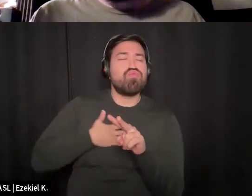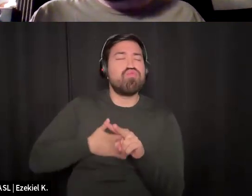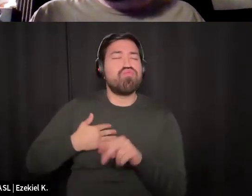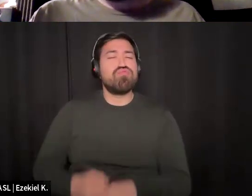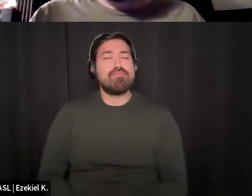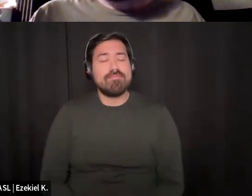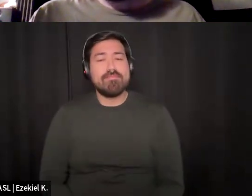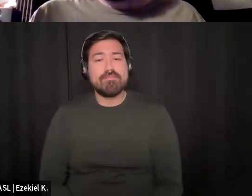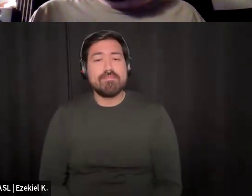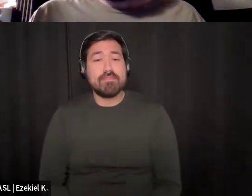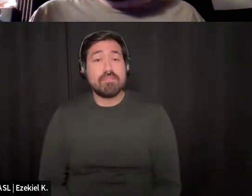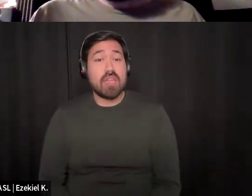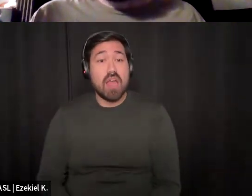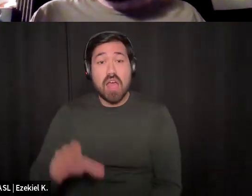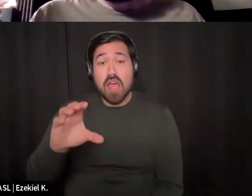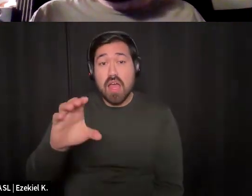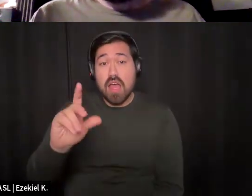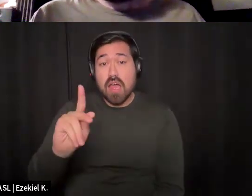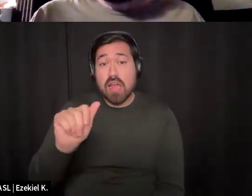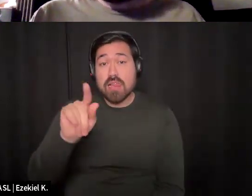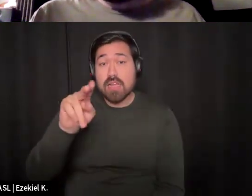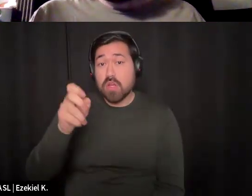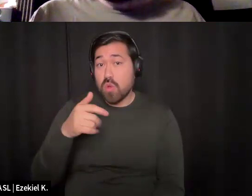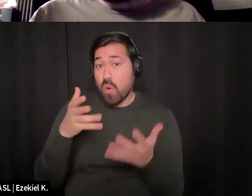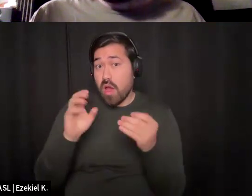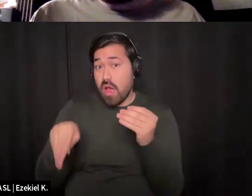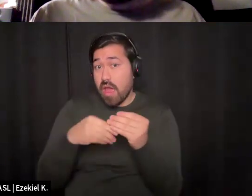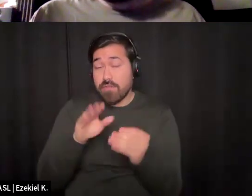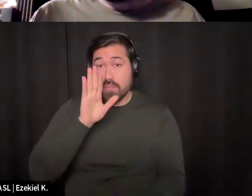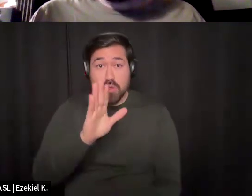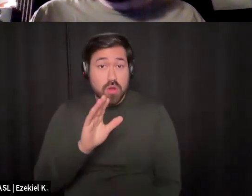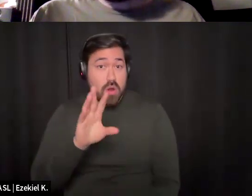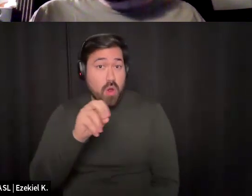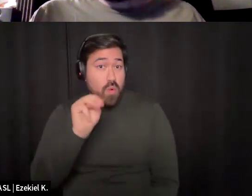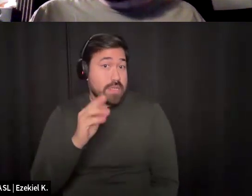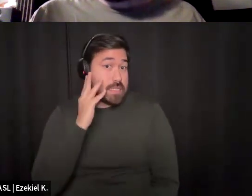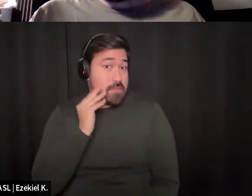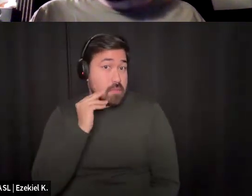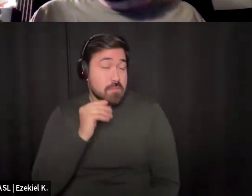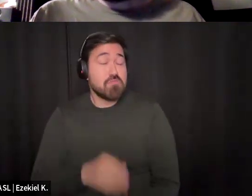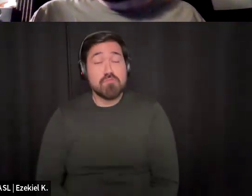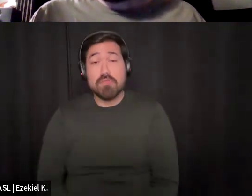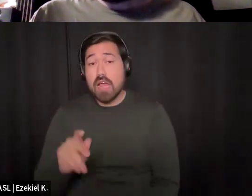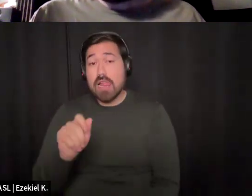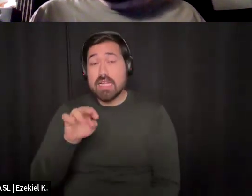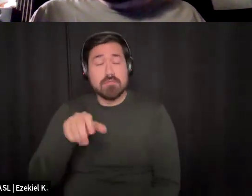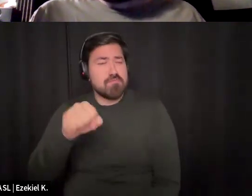I love that. Kalina, anything you want to add in terms of your own experiences? Yeah,